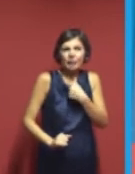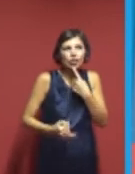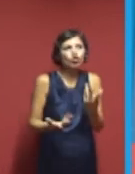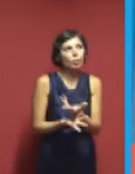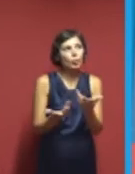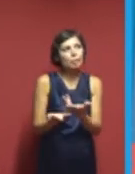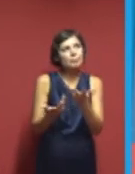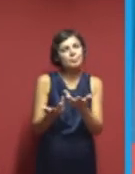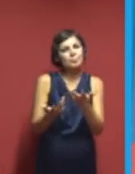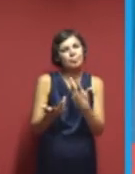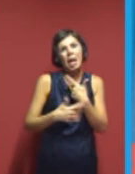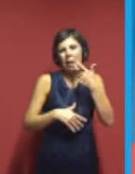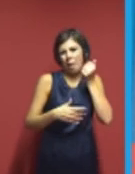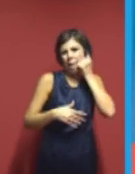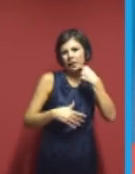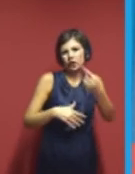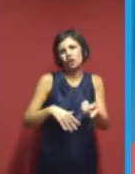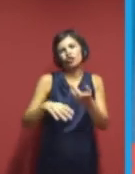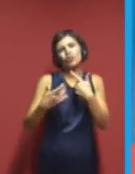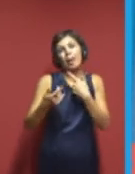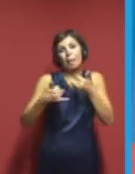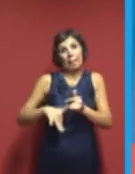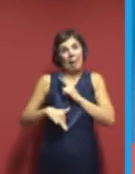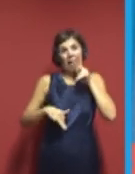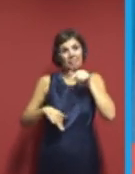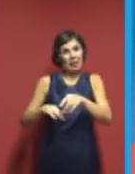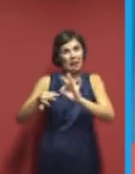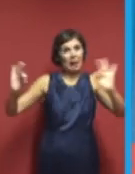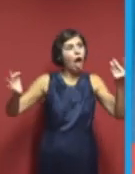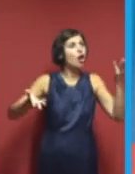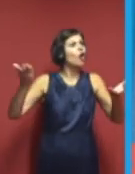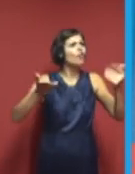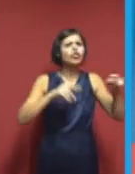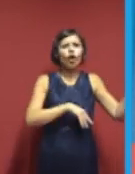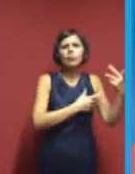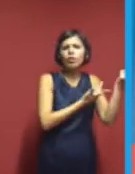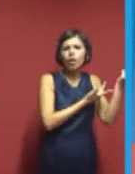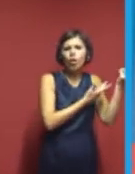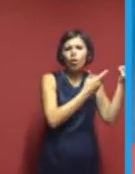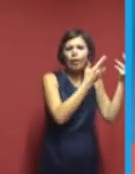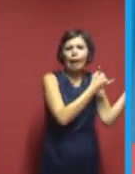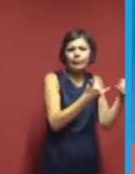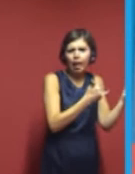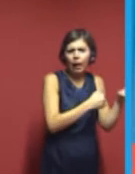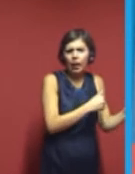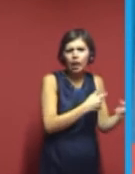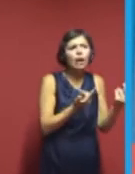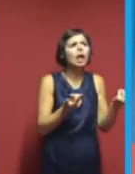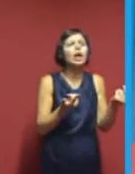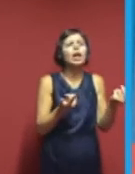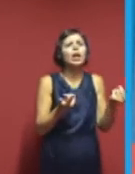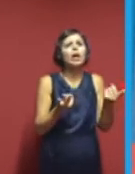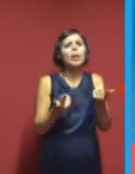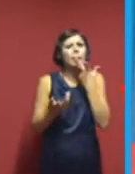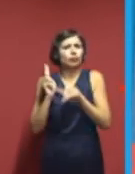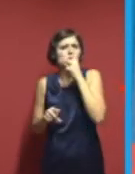I think this is one of the reasons that we've had hundreds of kids go through our program since we started a year ago. And we've had people,